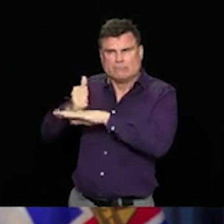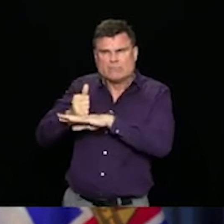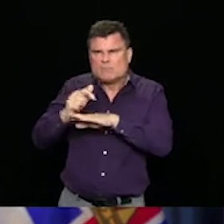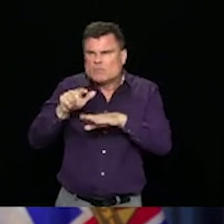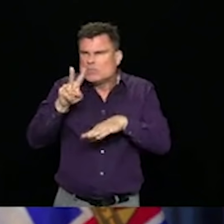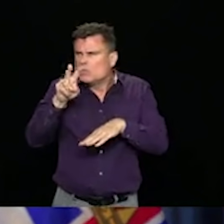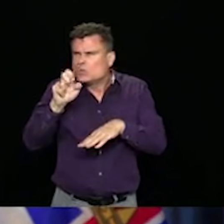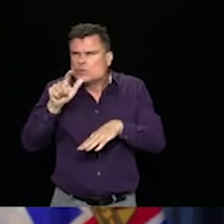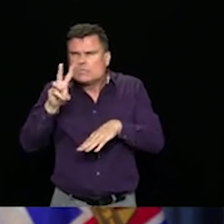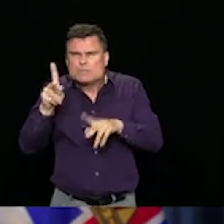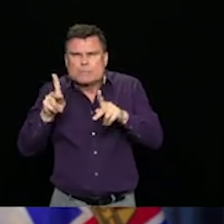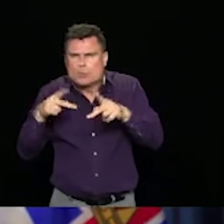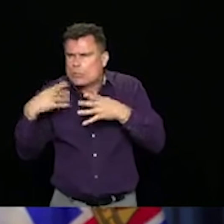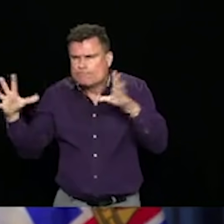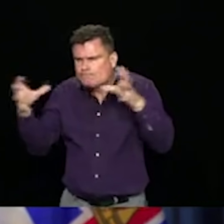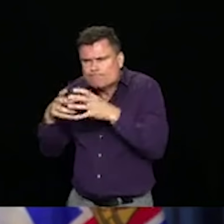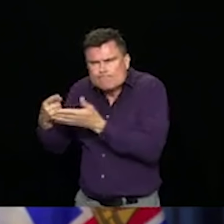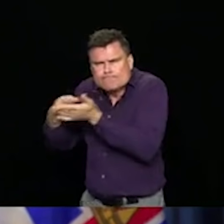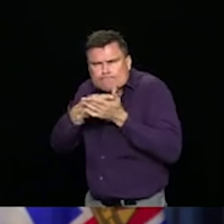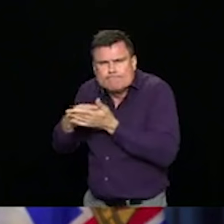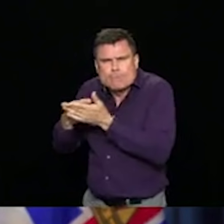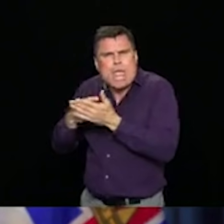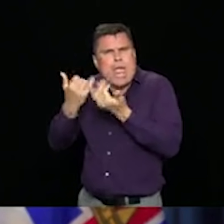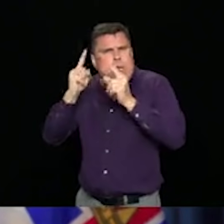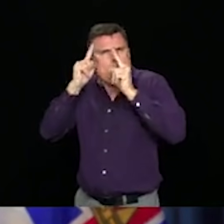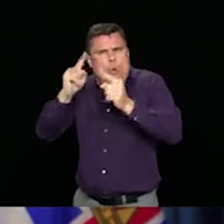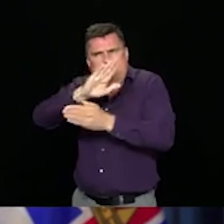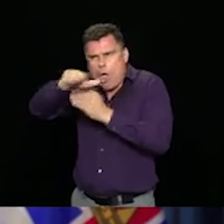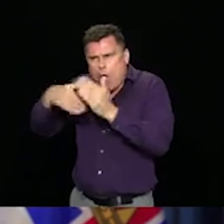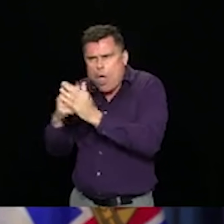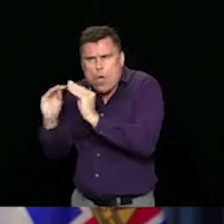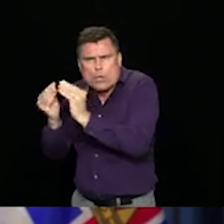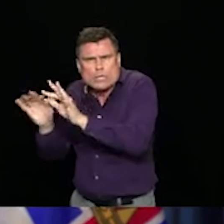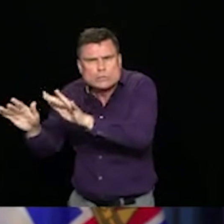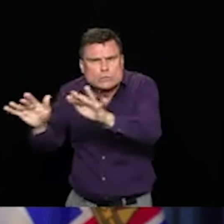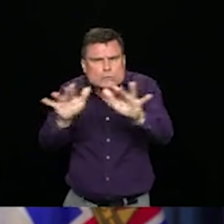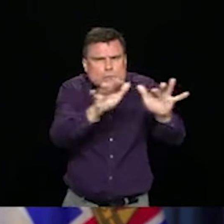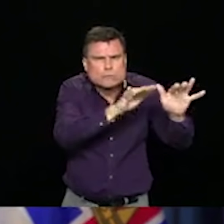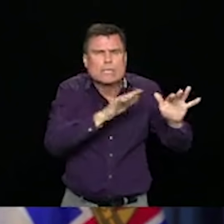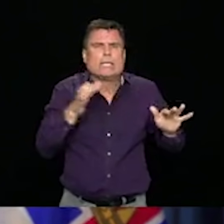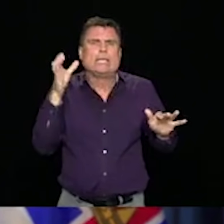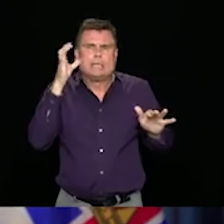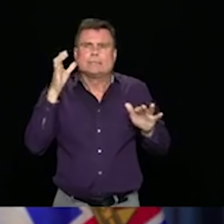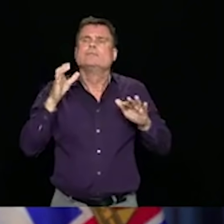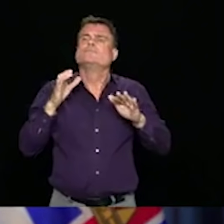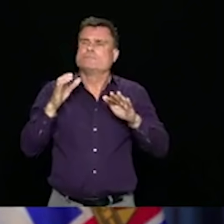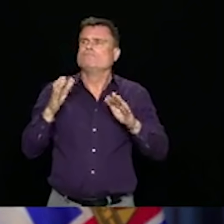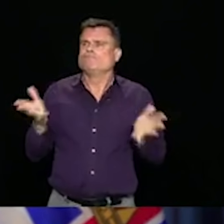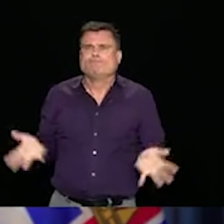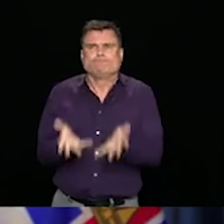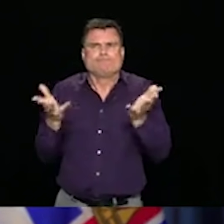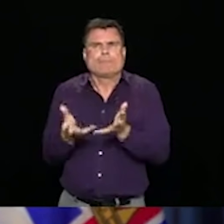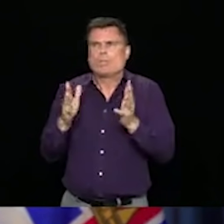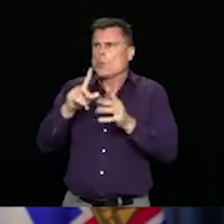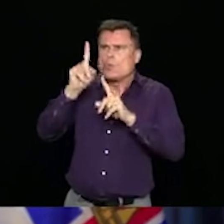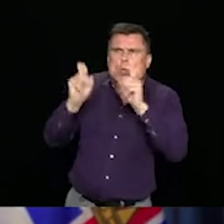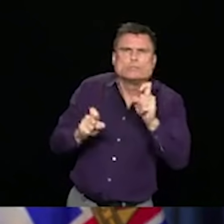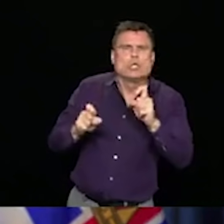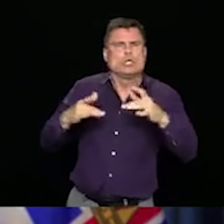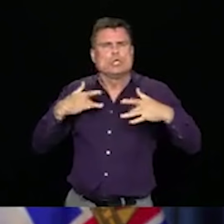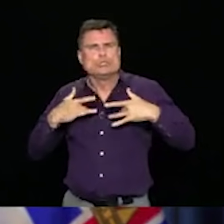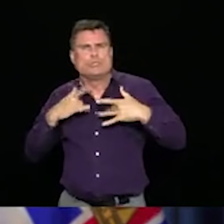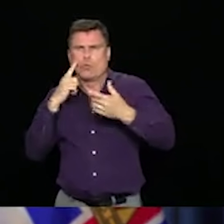days to ensure all organizations can hear the presentation and raise questions and concerns. The